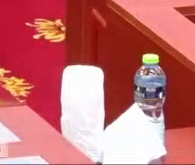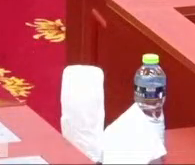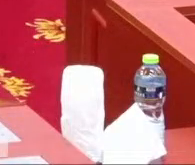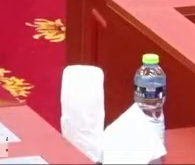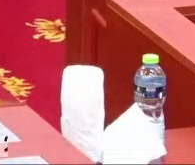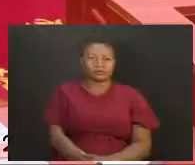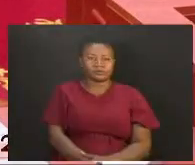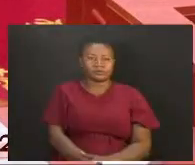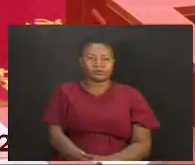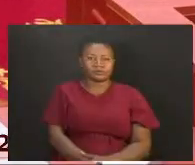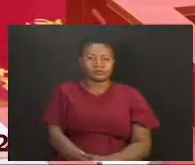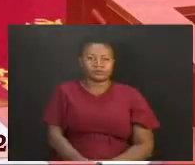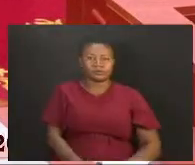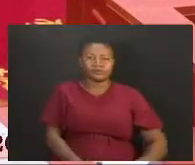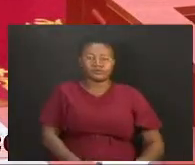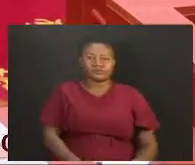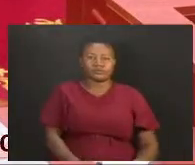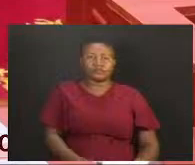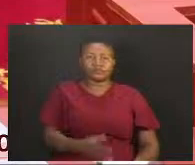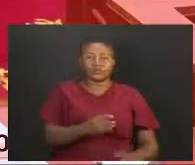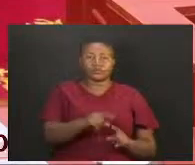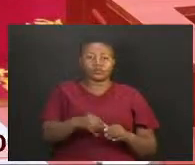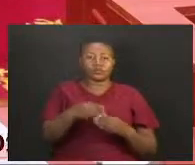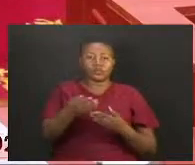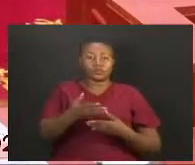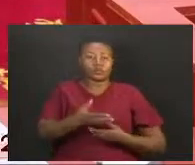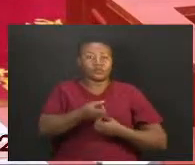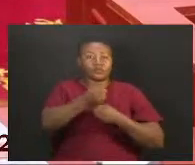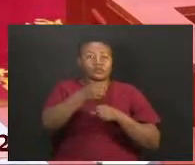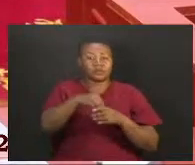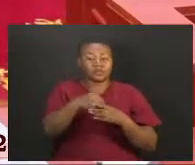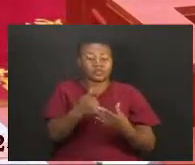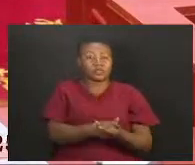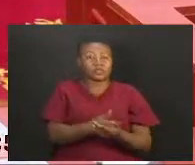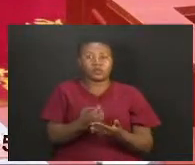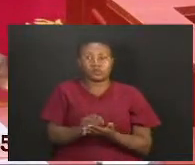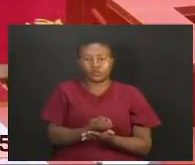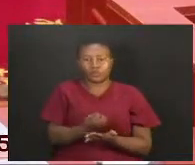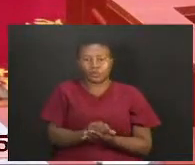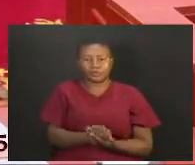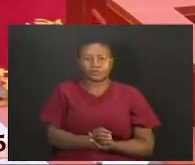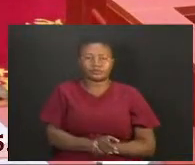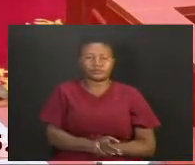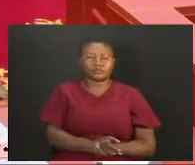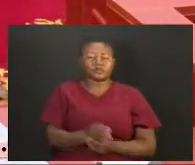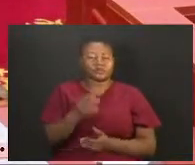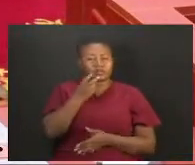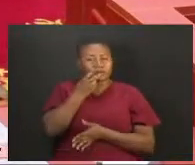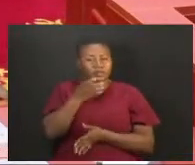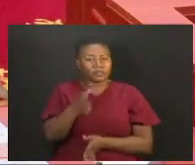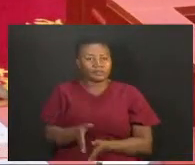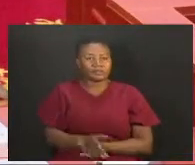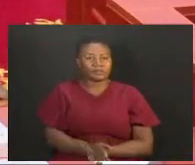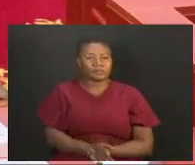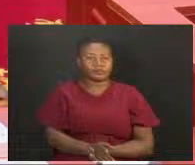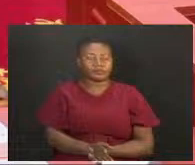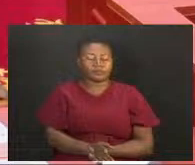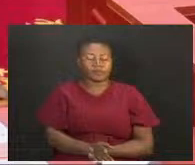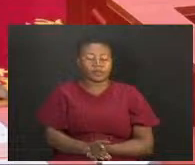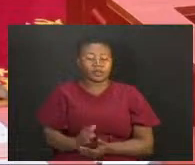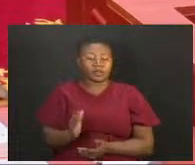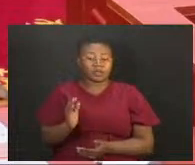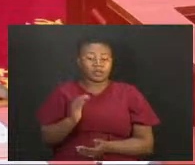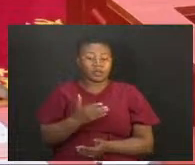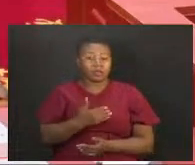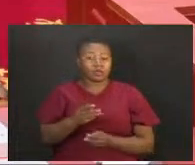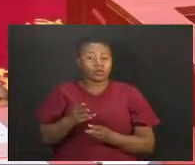Mr. Speaker, restoring confidence in the Ghana economy. Right Honorable Speaker, our approach